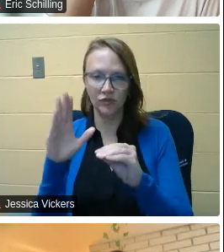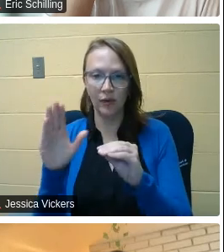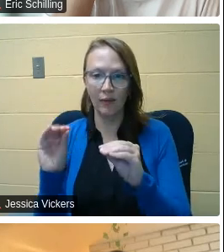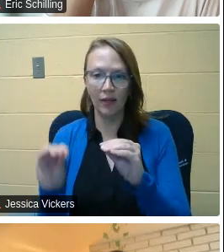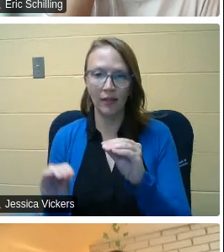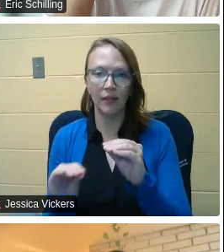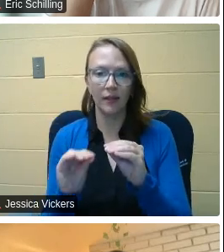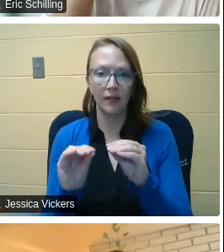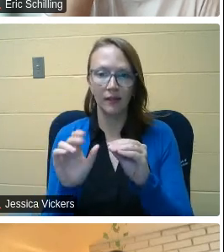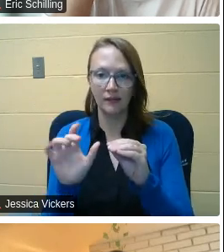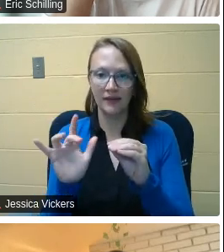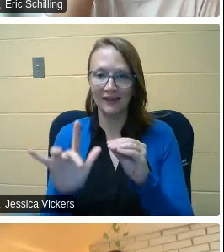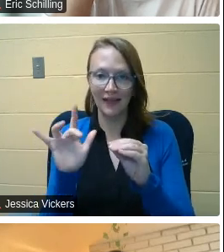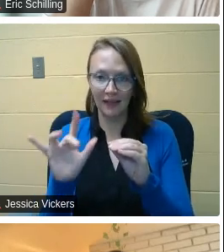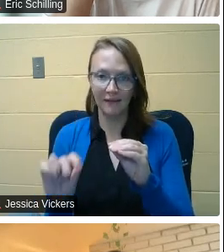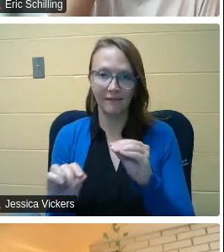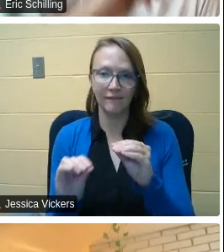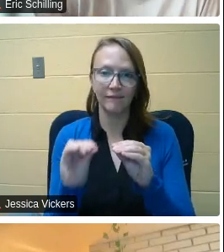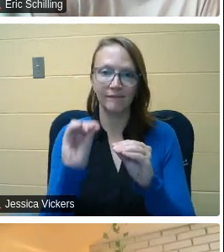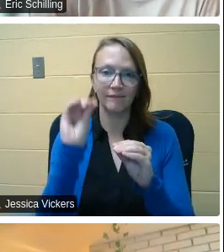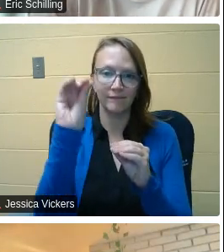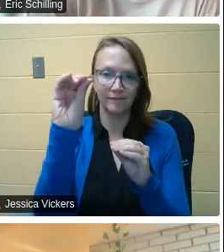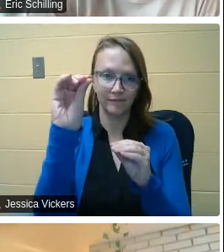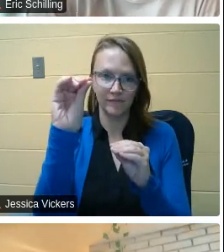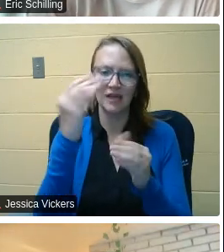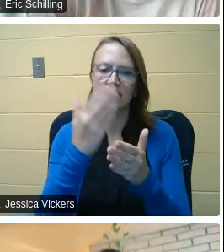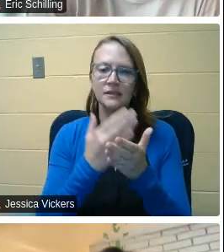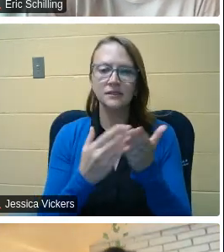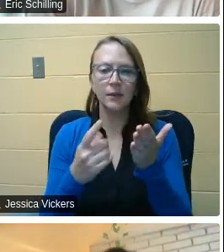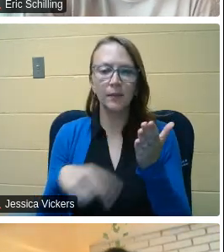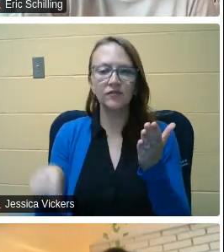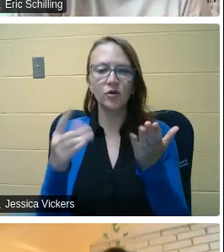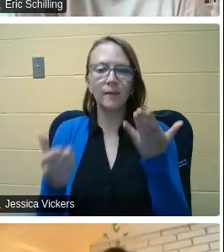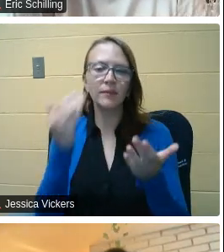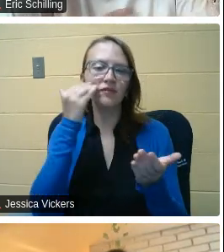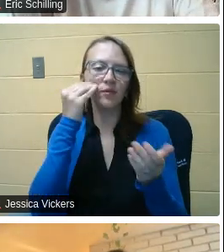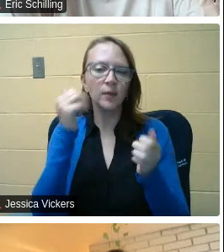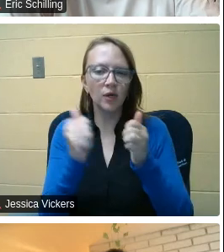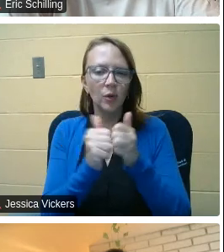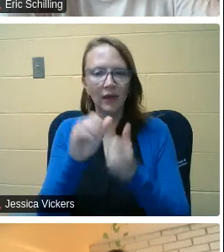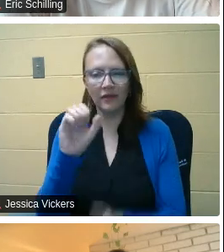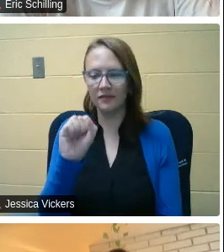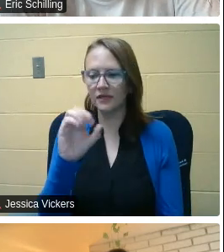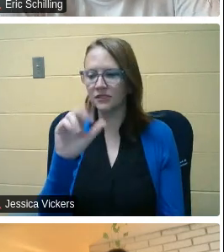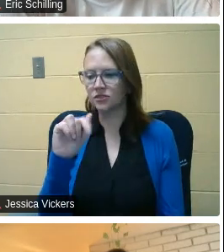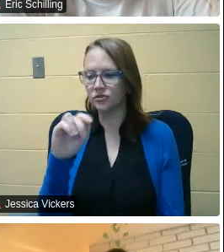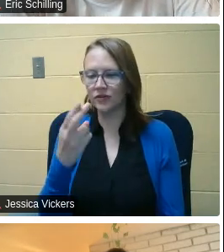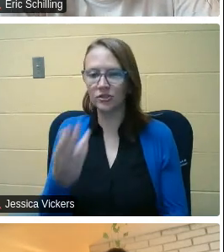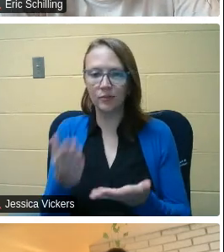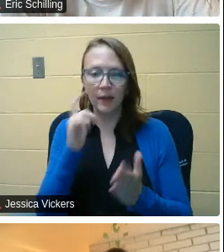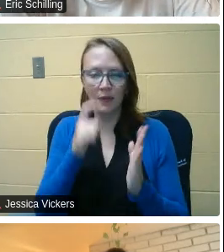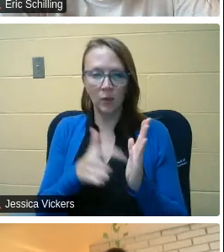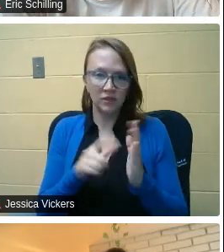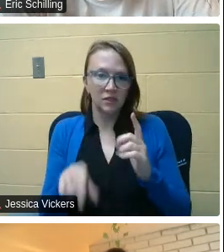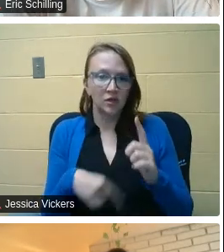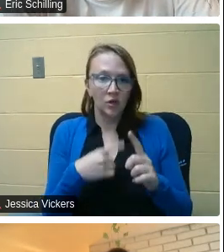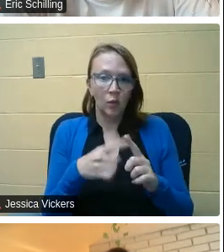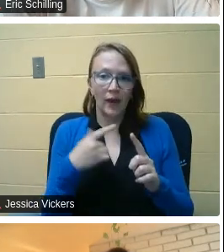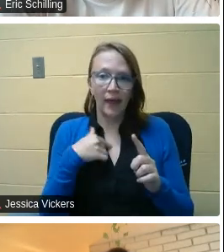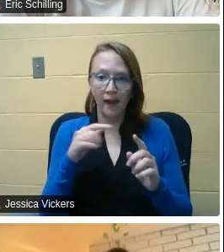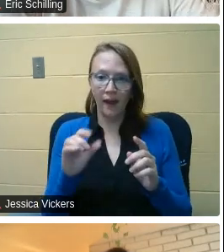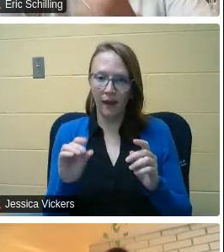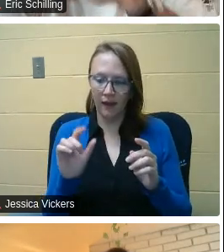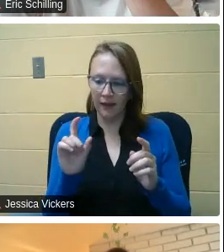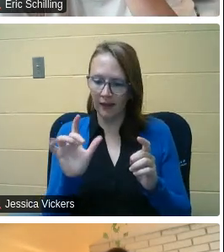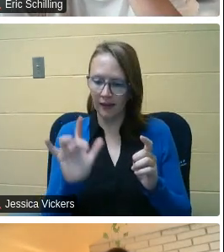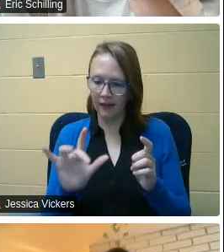out. And some of you who are familiar with Scratch or have played with OctoStudio may have noticed something. When I dragged out that block, two blocks came out.